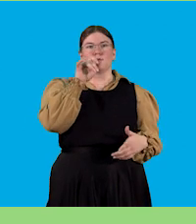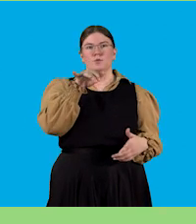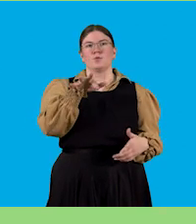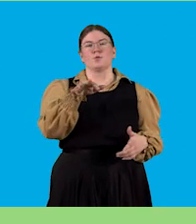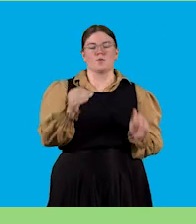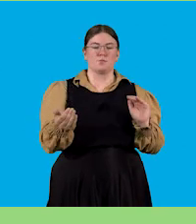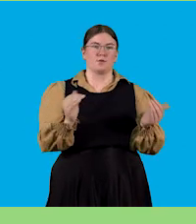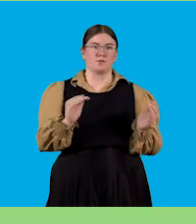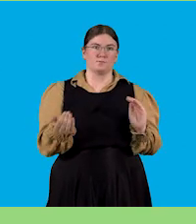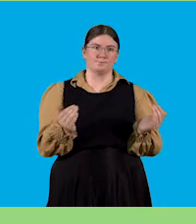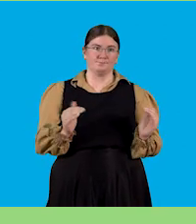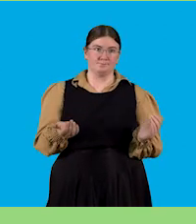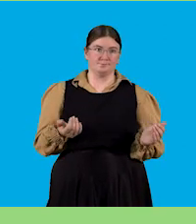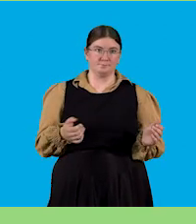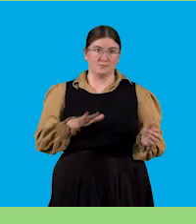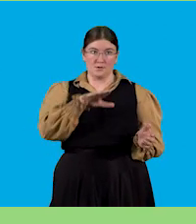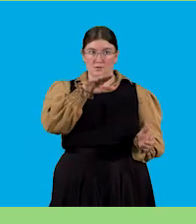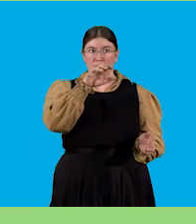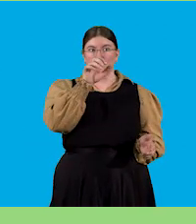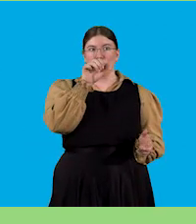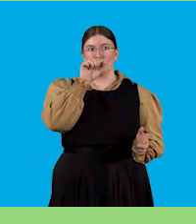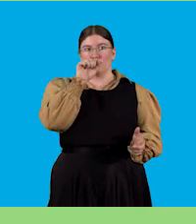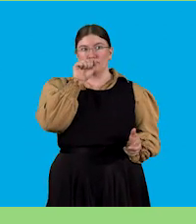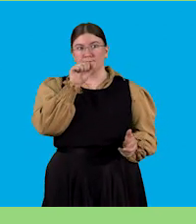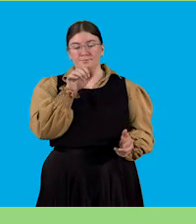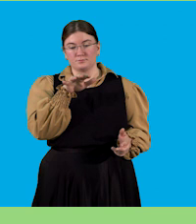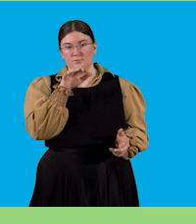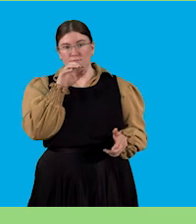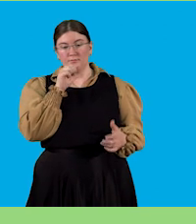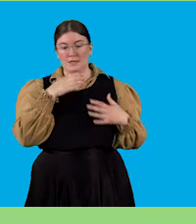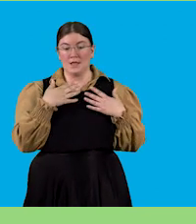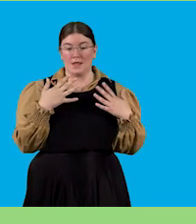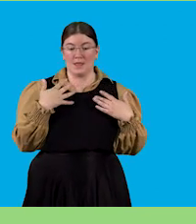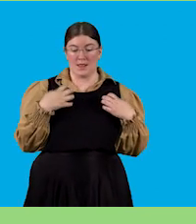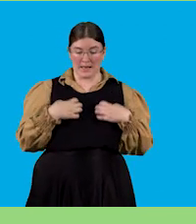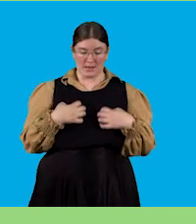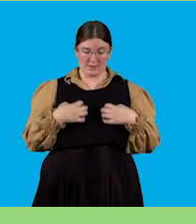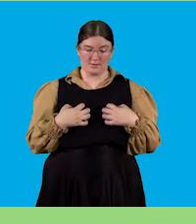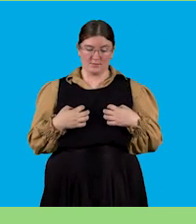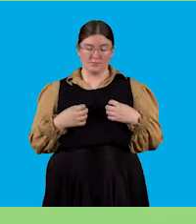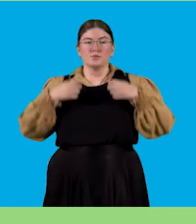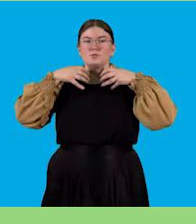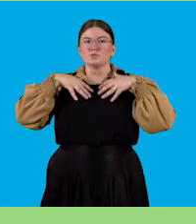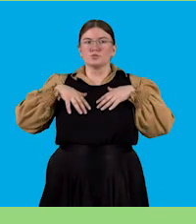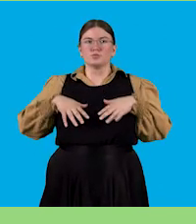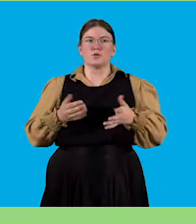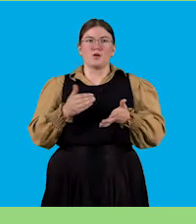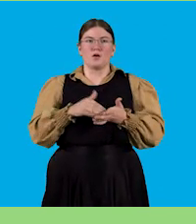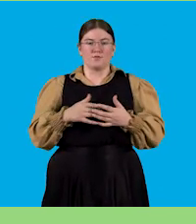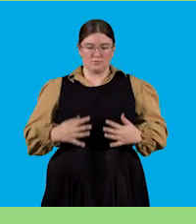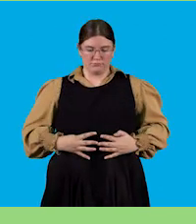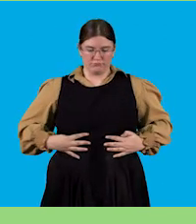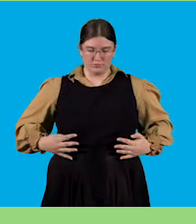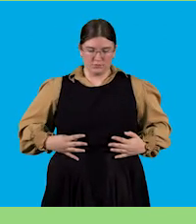happens during exhalation. So during inhalation, when air moves into the lungs, the rib